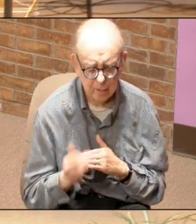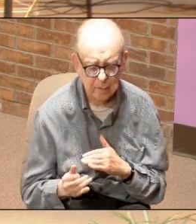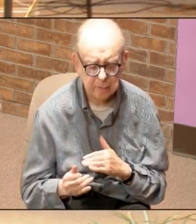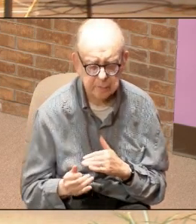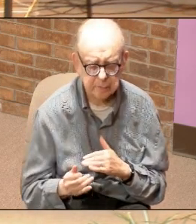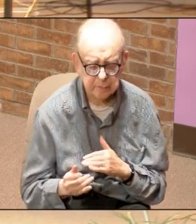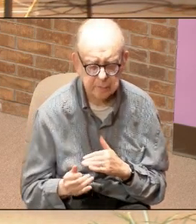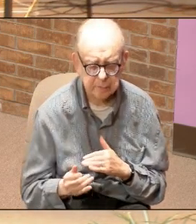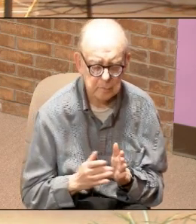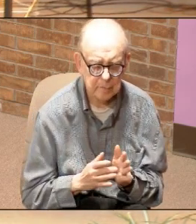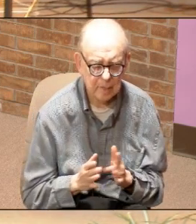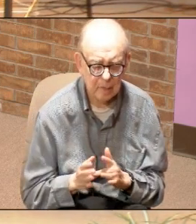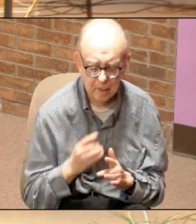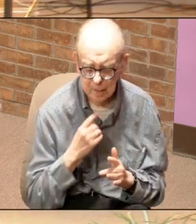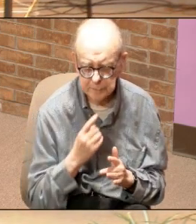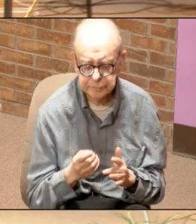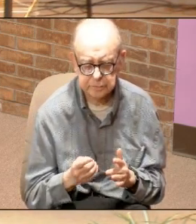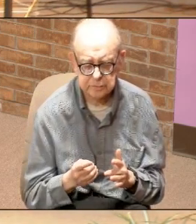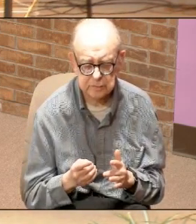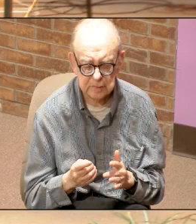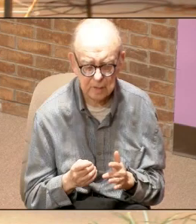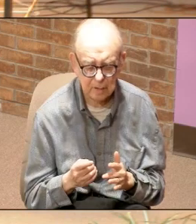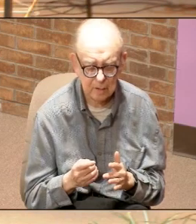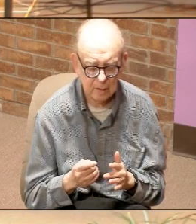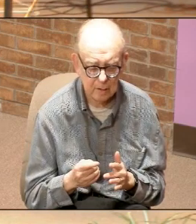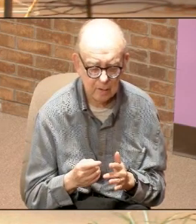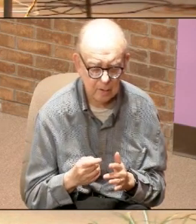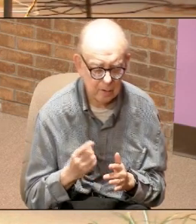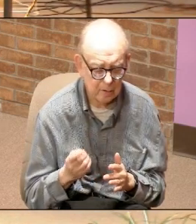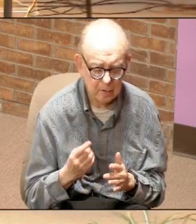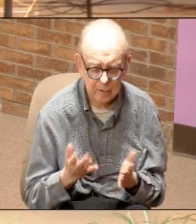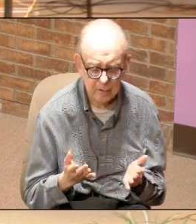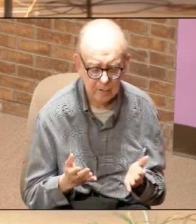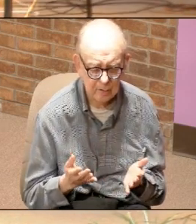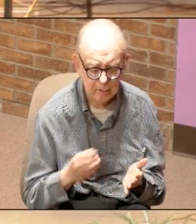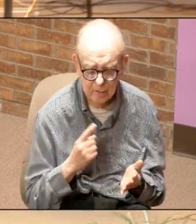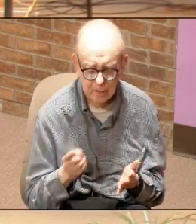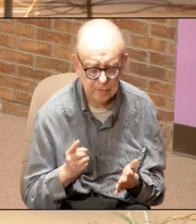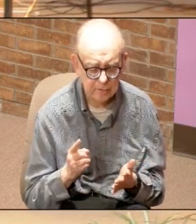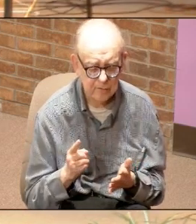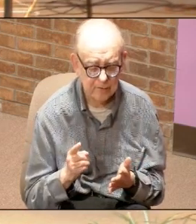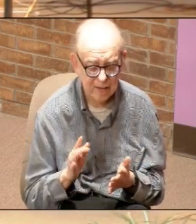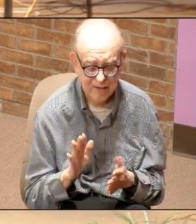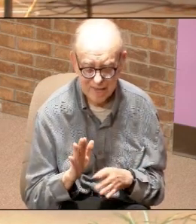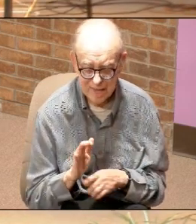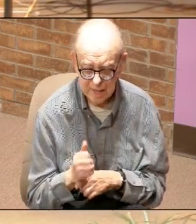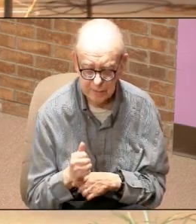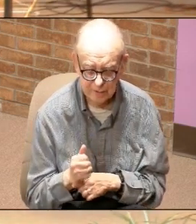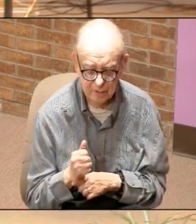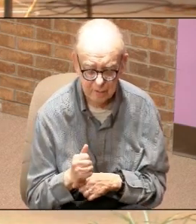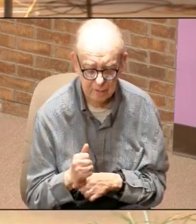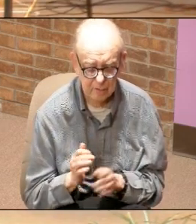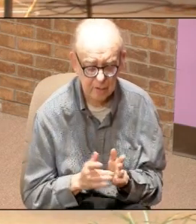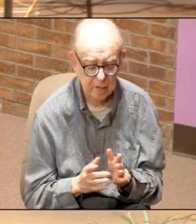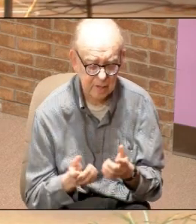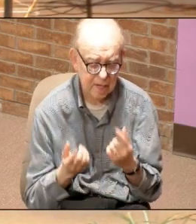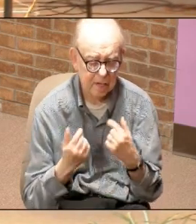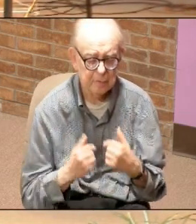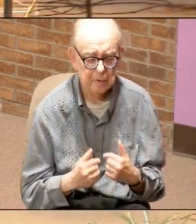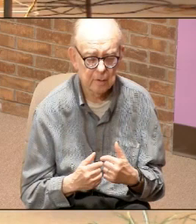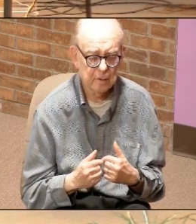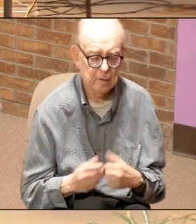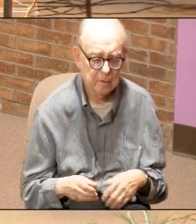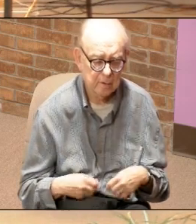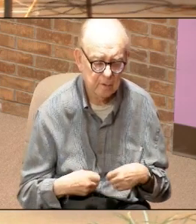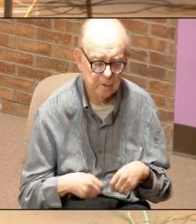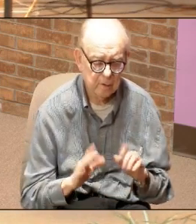Because Jesus, it said, didn't think so much of himself that he came